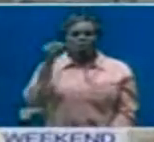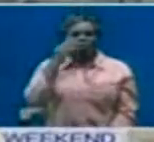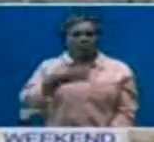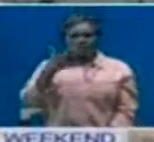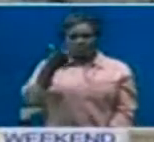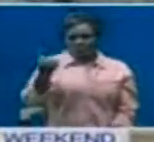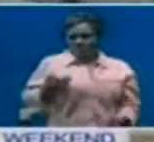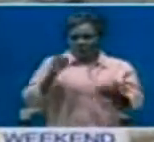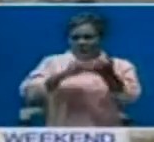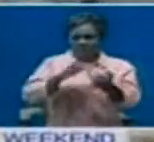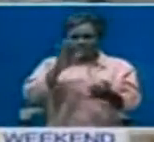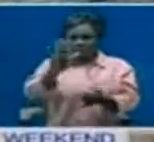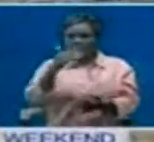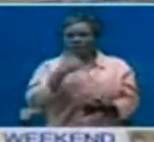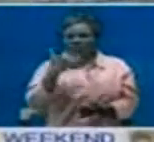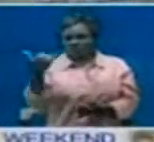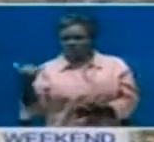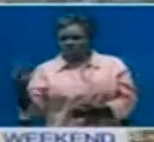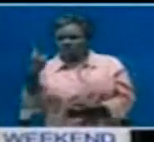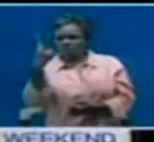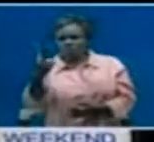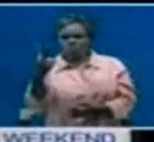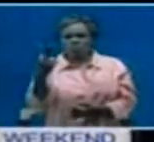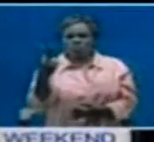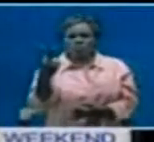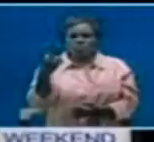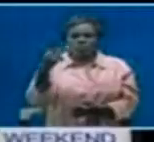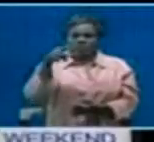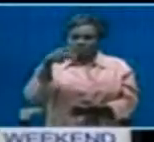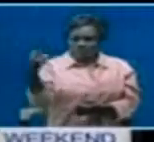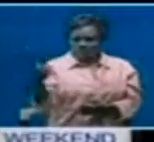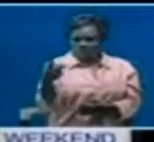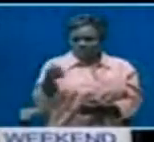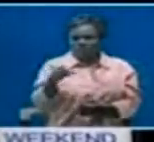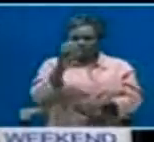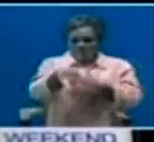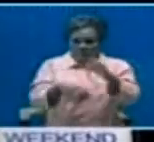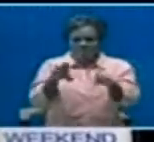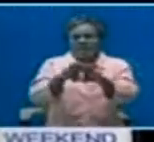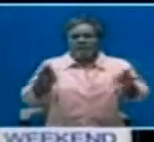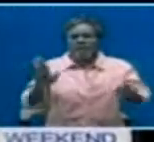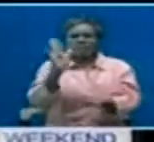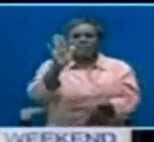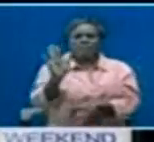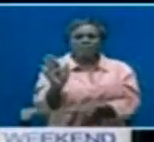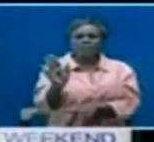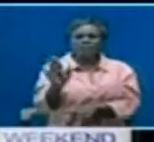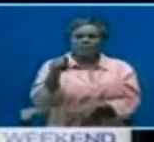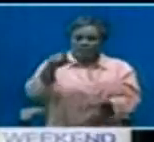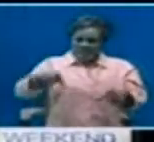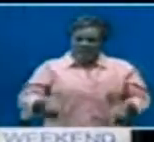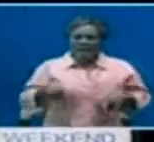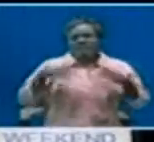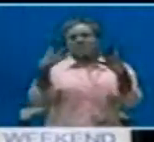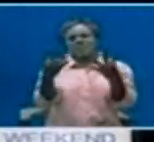He and his wife have two young children and live a humble life. Julius earns his keep by farming on his ancestral land. For him, life